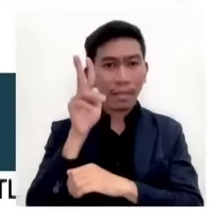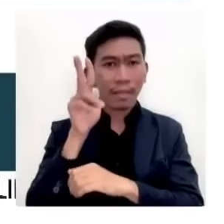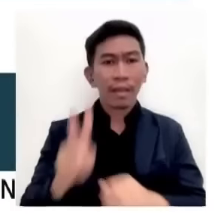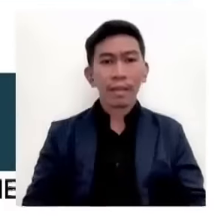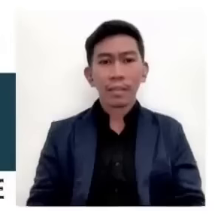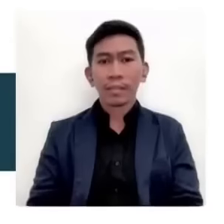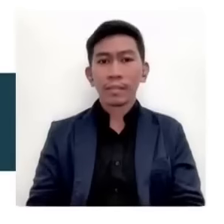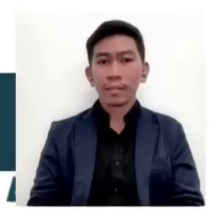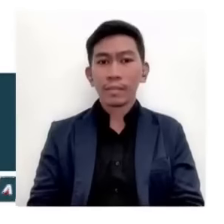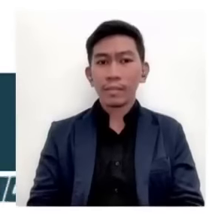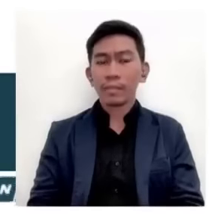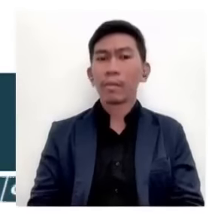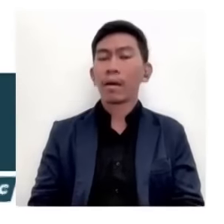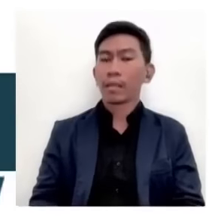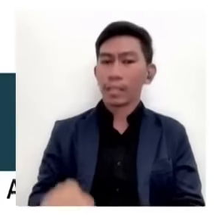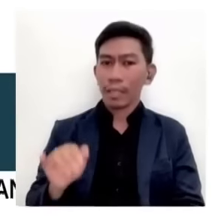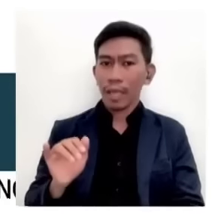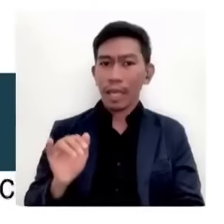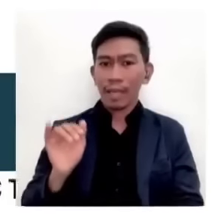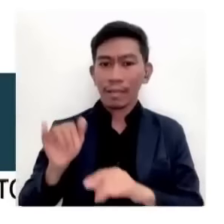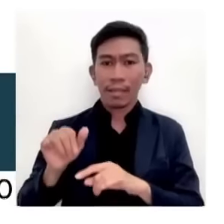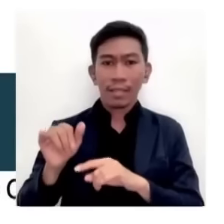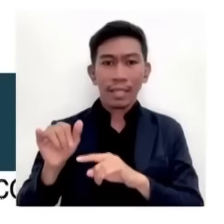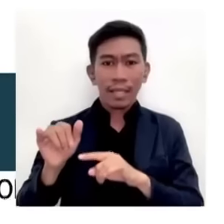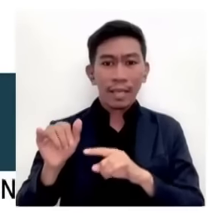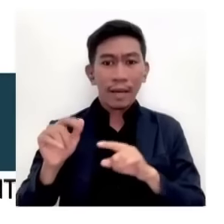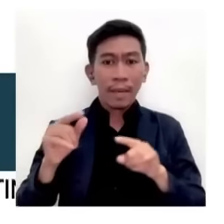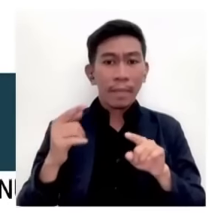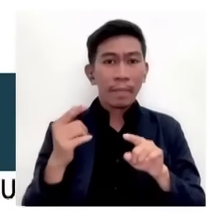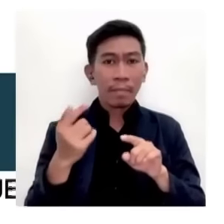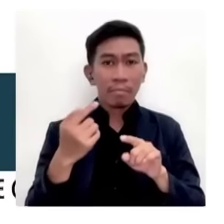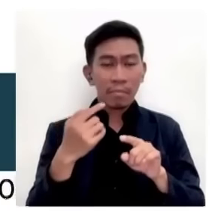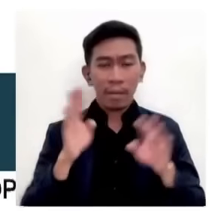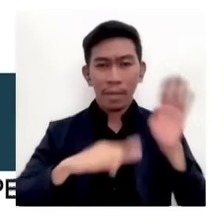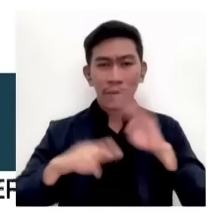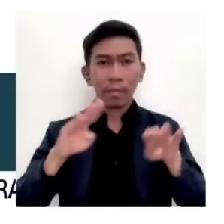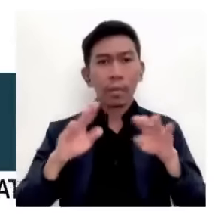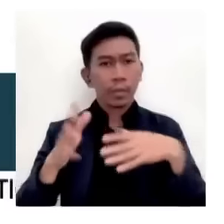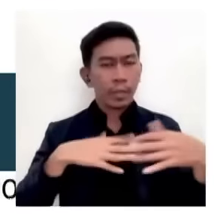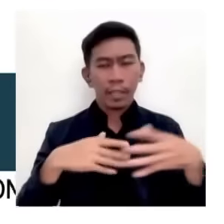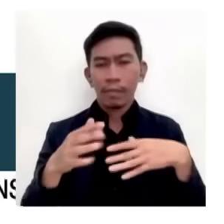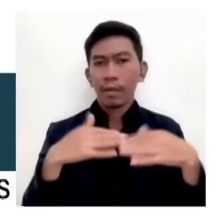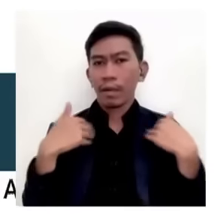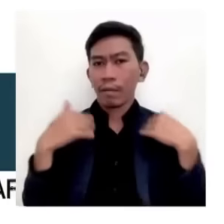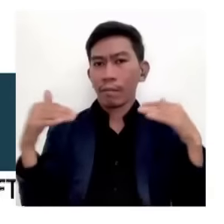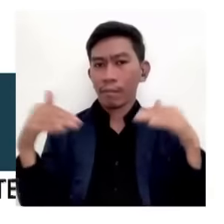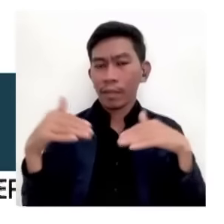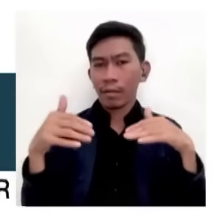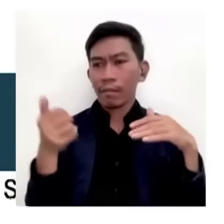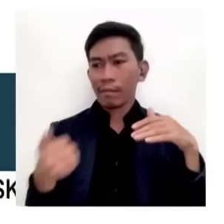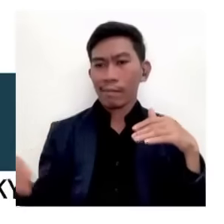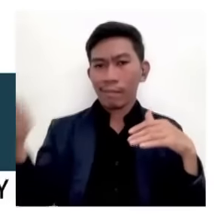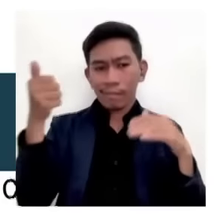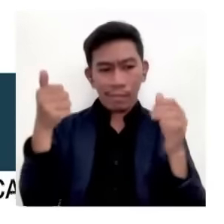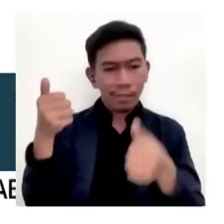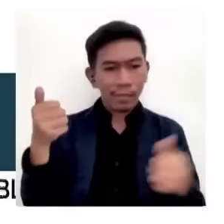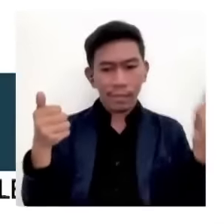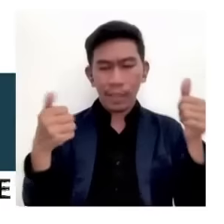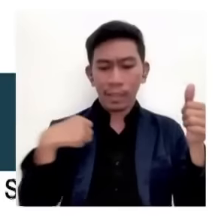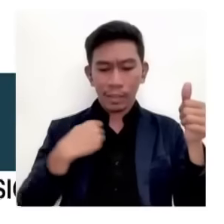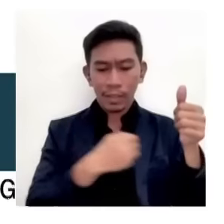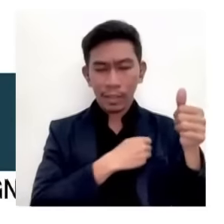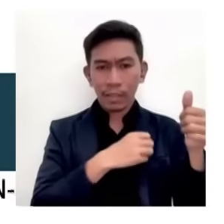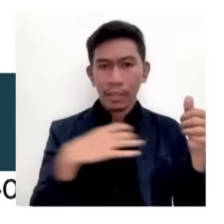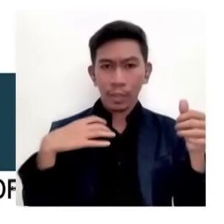problem, because they're saying even if there was that meeting that happened between both leaders of Congress and the president, the